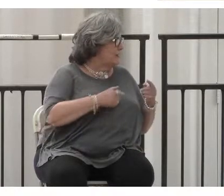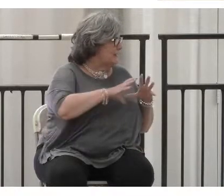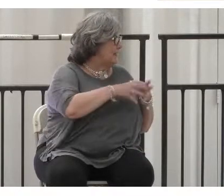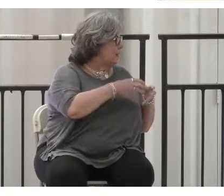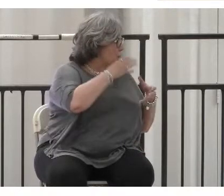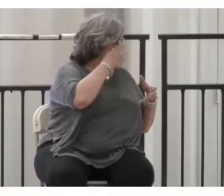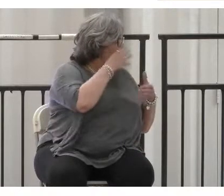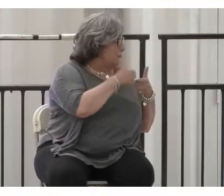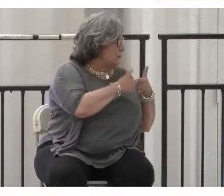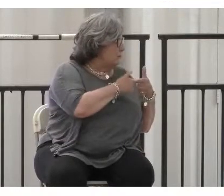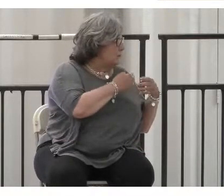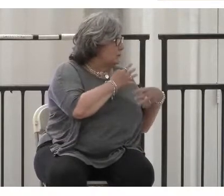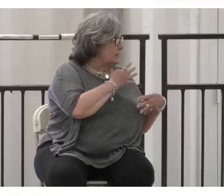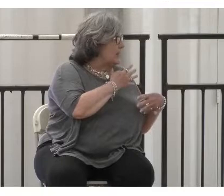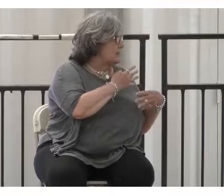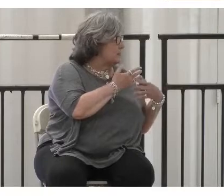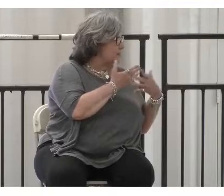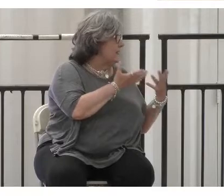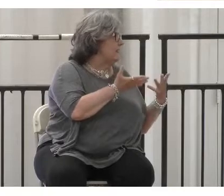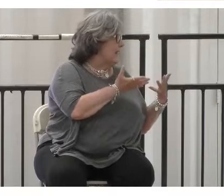I'll start by reading this.